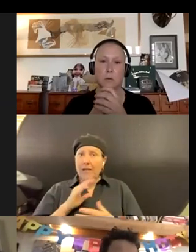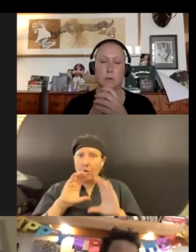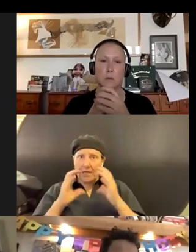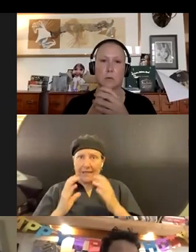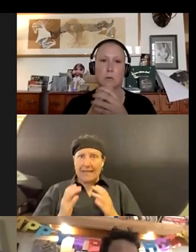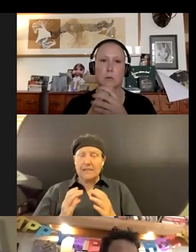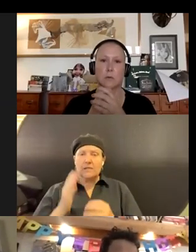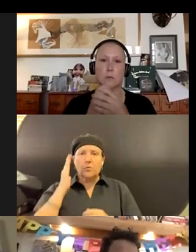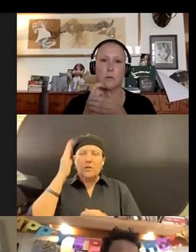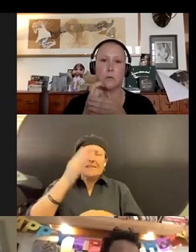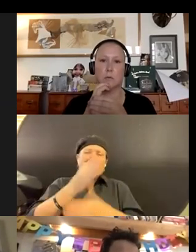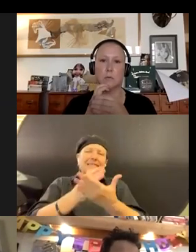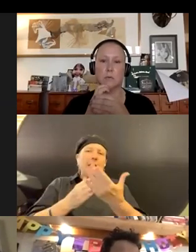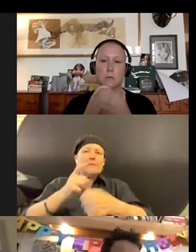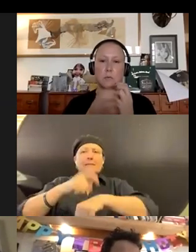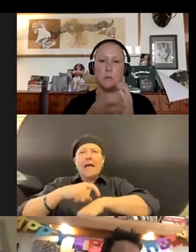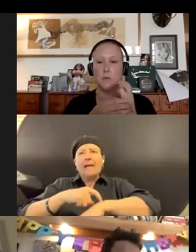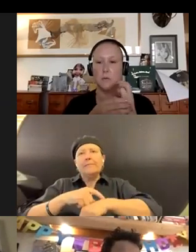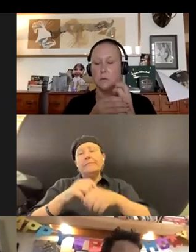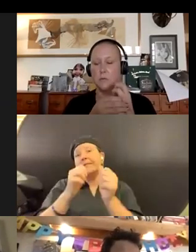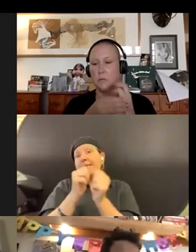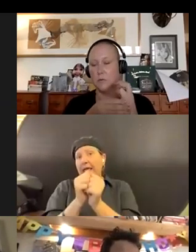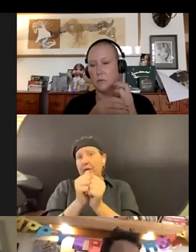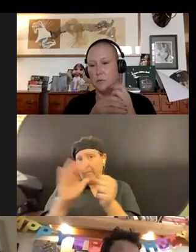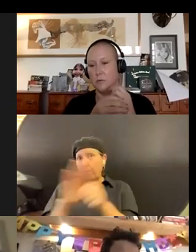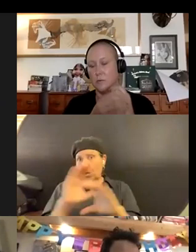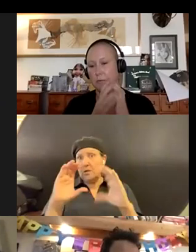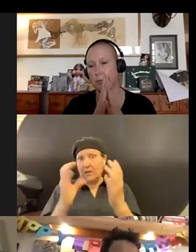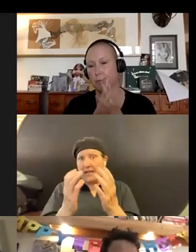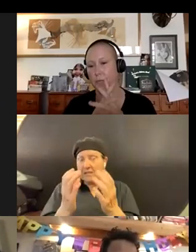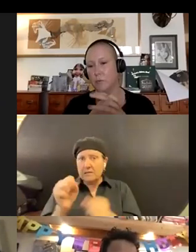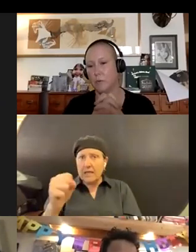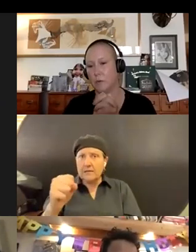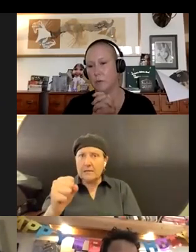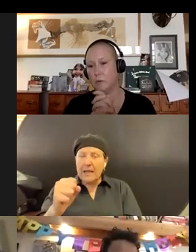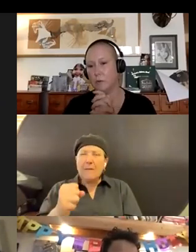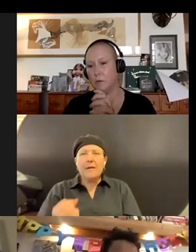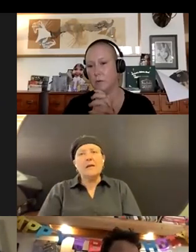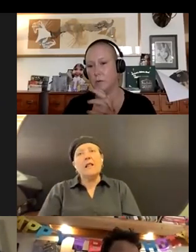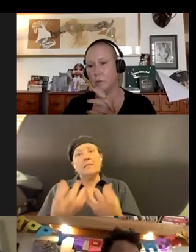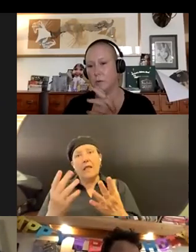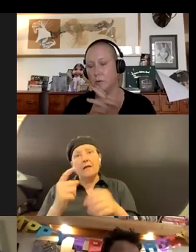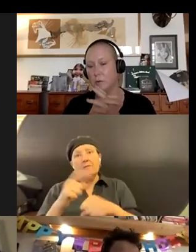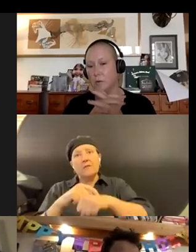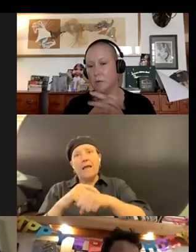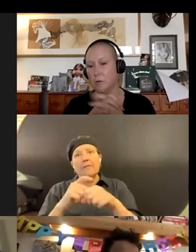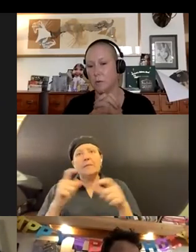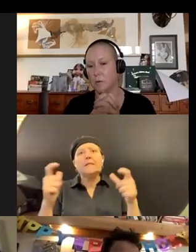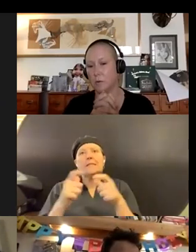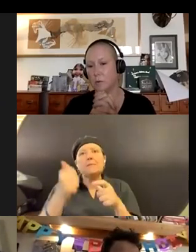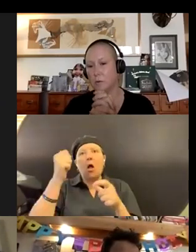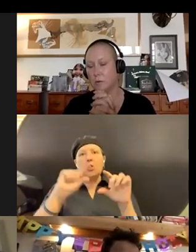time together as a whole class, but then a lot of time in like smaller group structures.